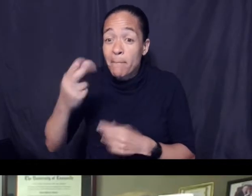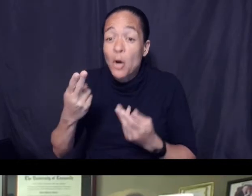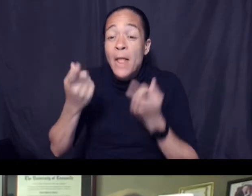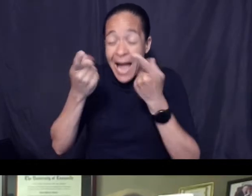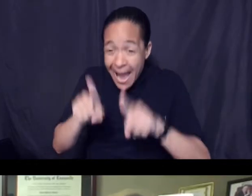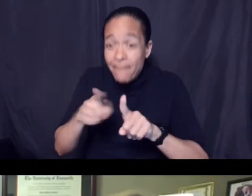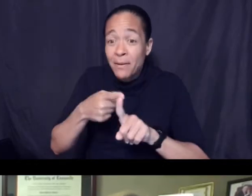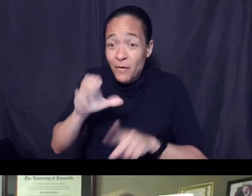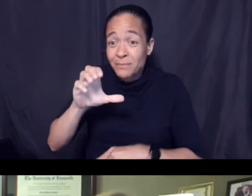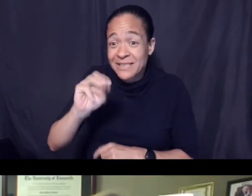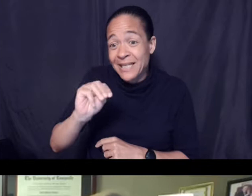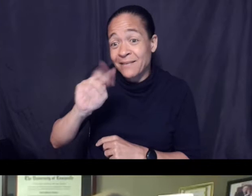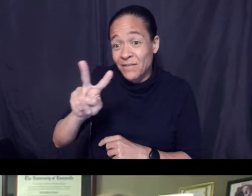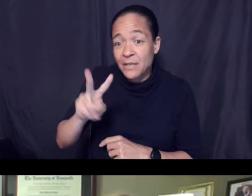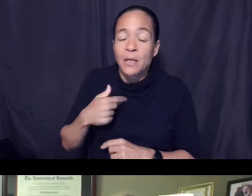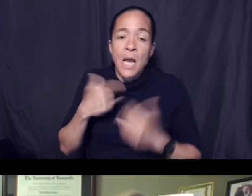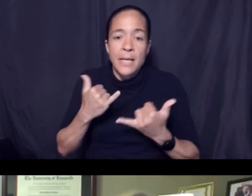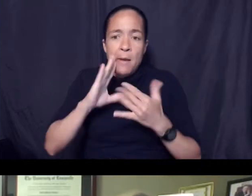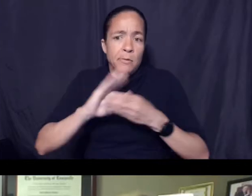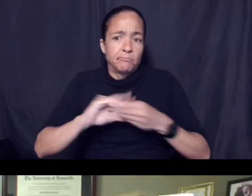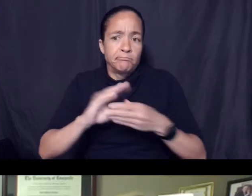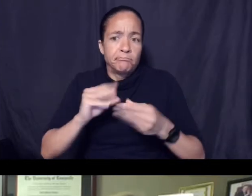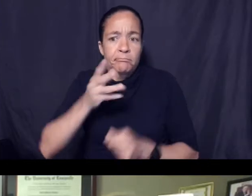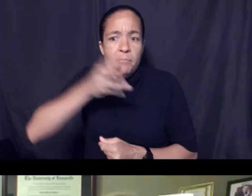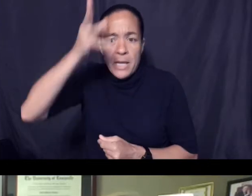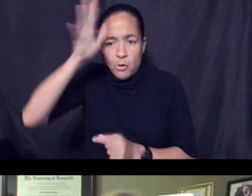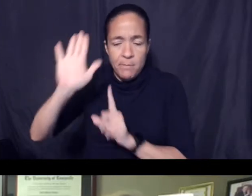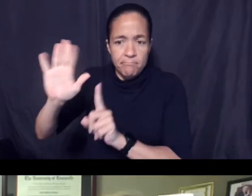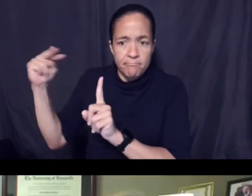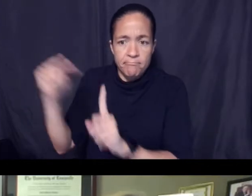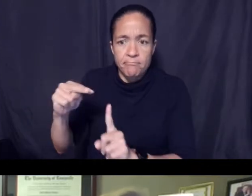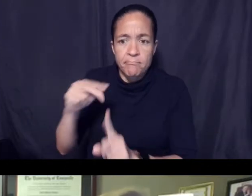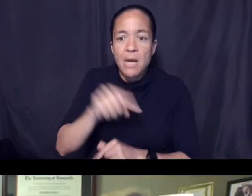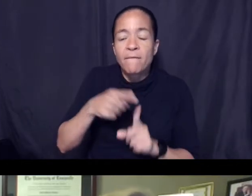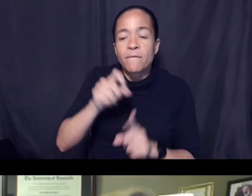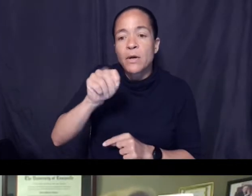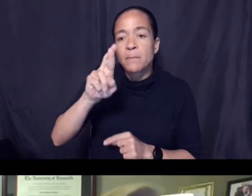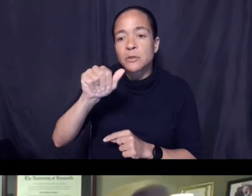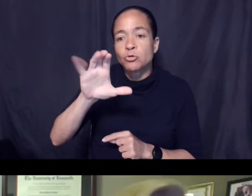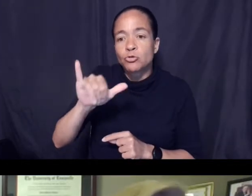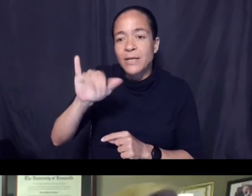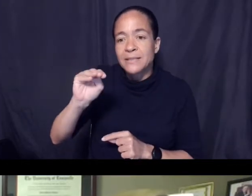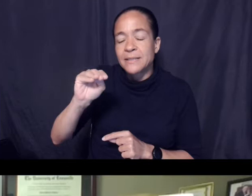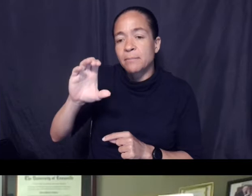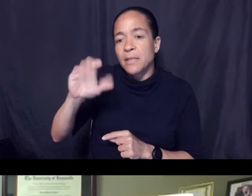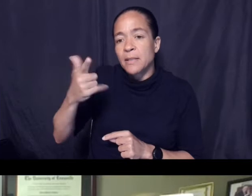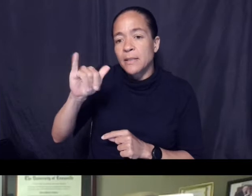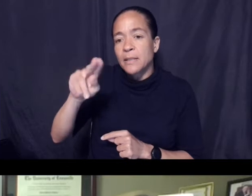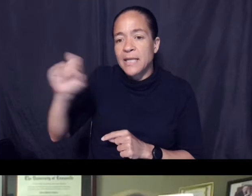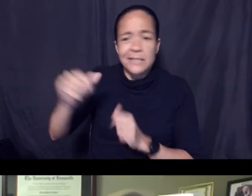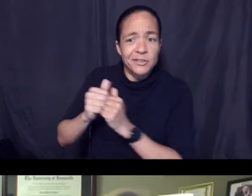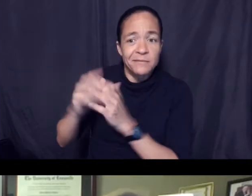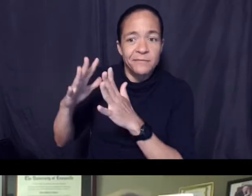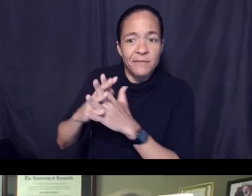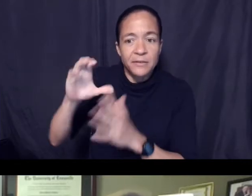I like to include a parent perspective, and this quote is from Tracy McGinnis. She's the mother and founder of the